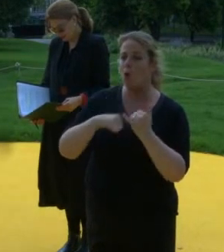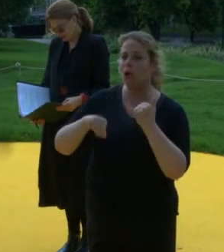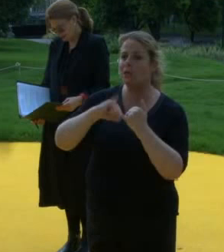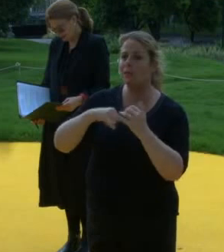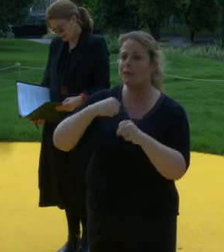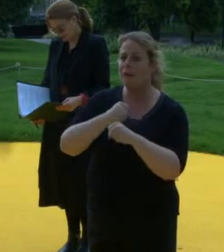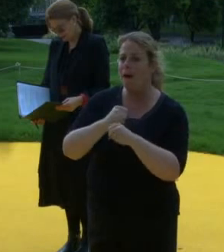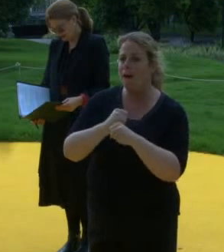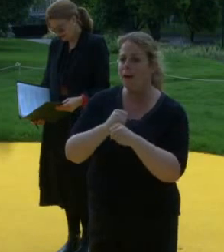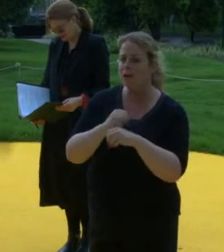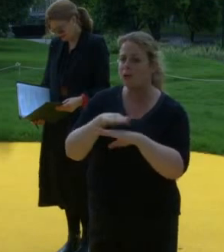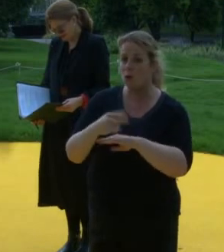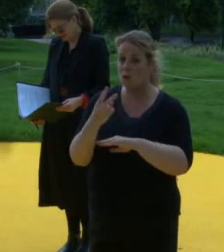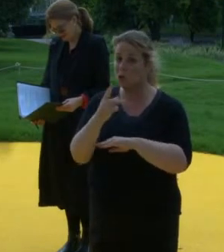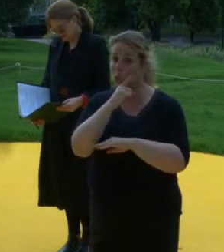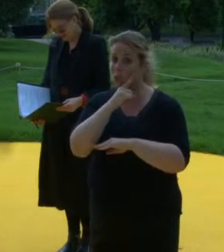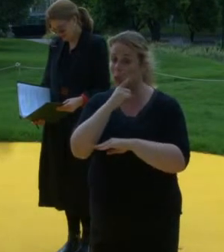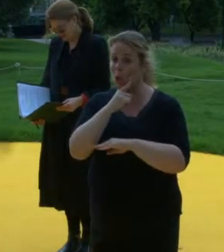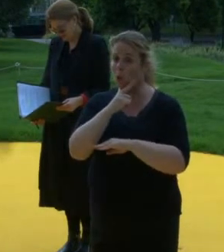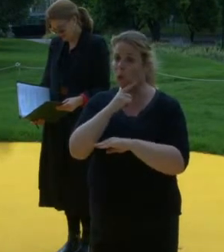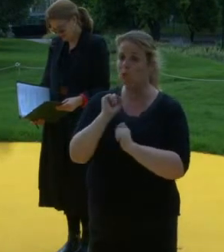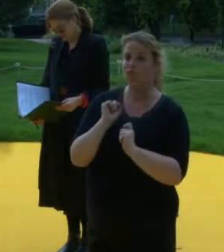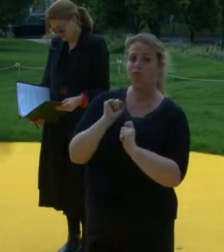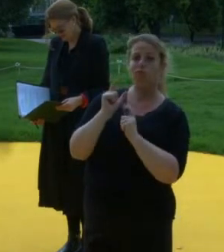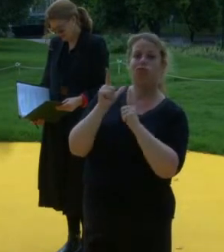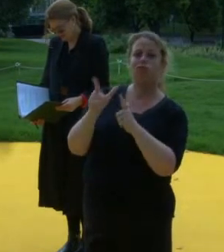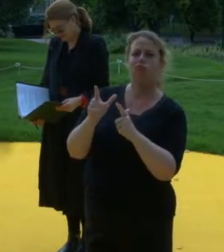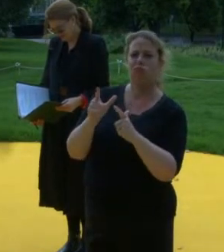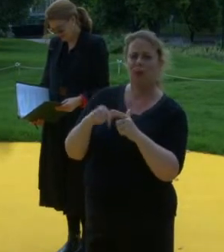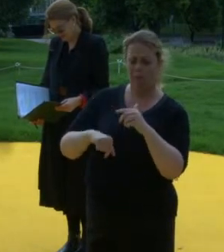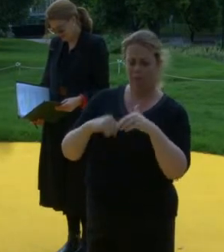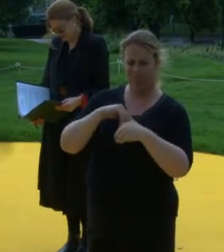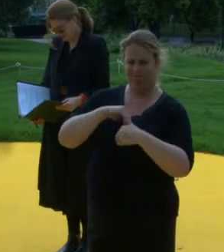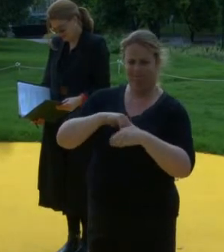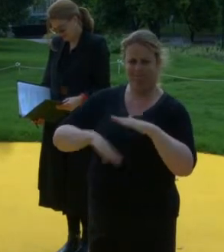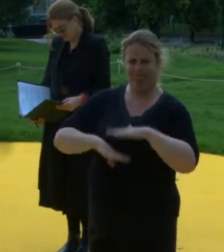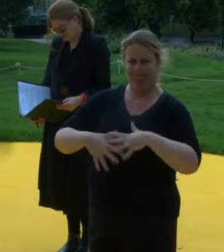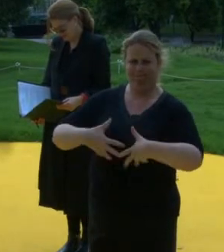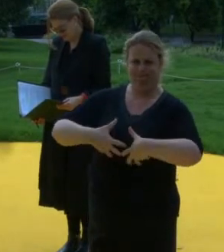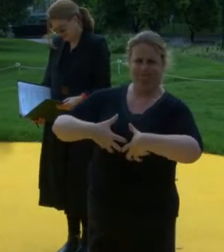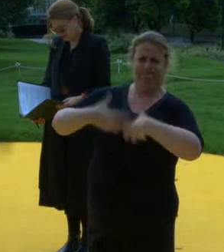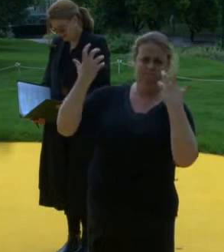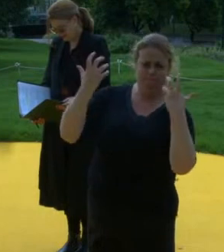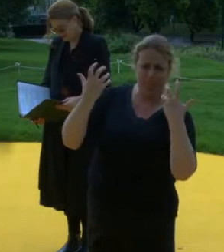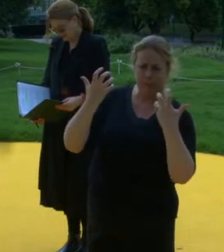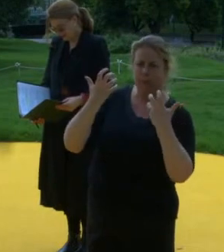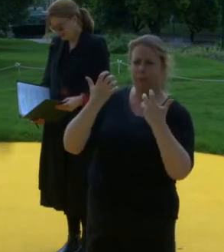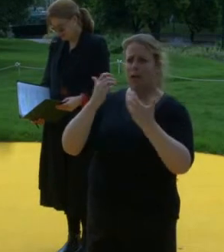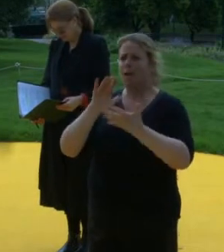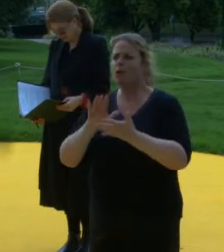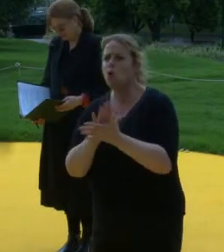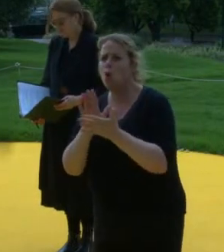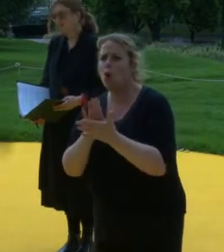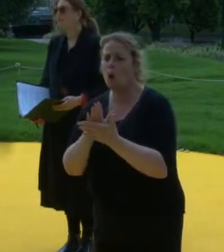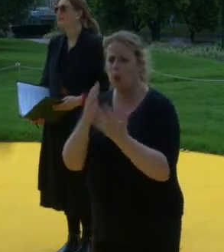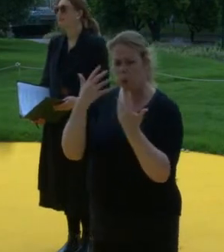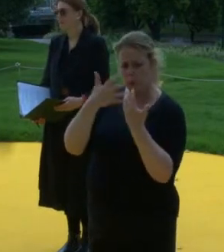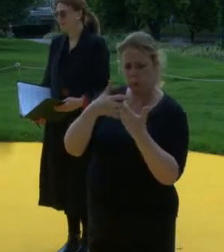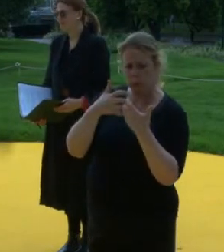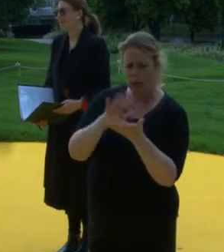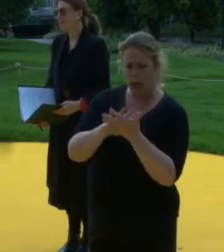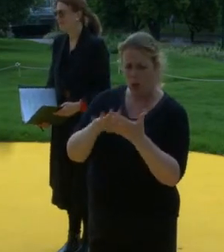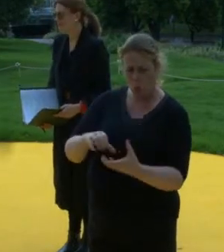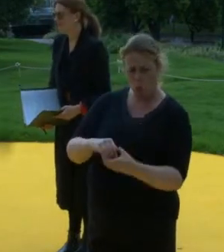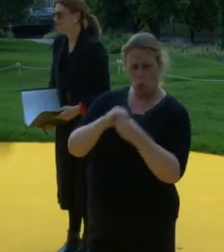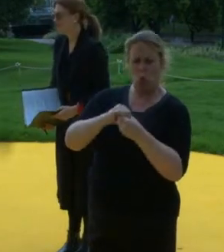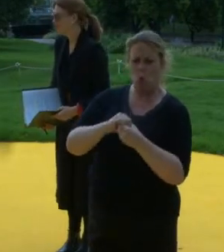about two girls who go out into the world with a lot of anger and joy and try to work out how to own and to tell their